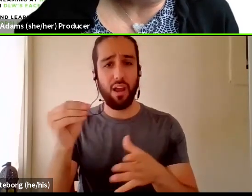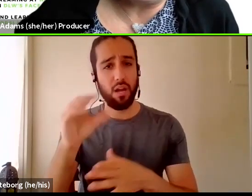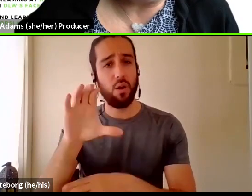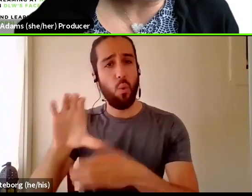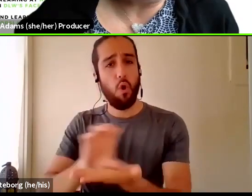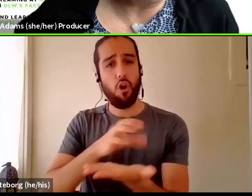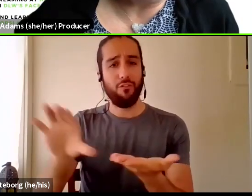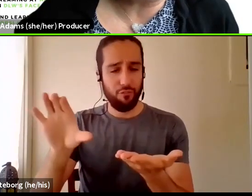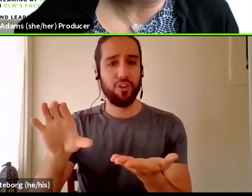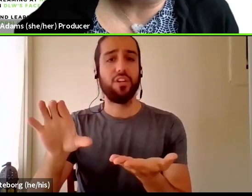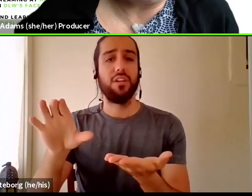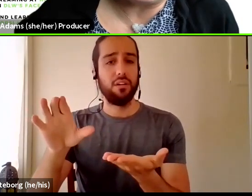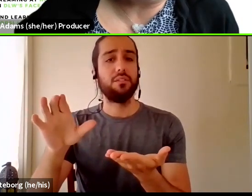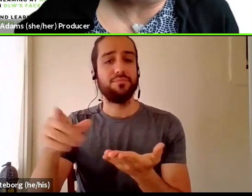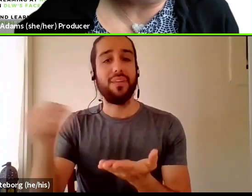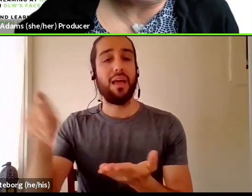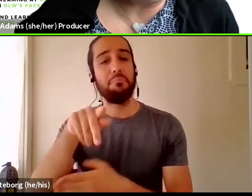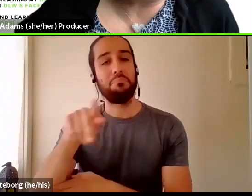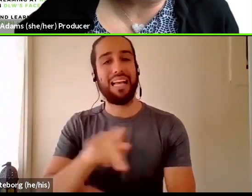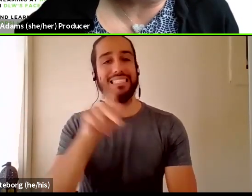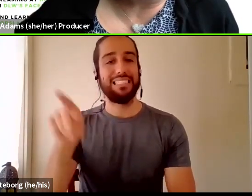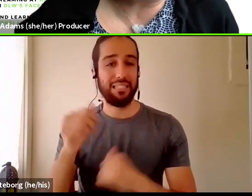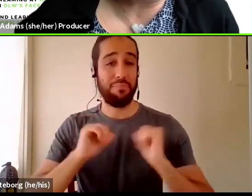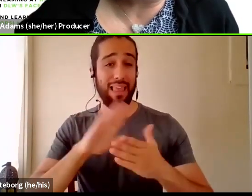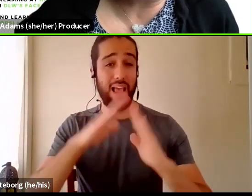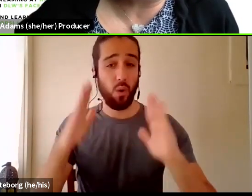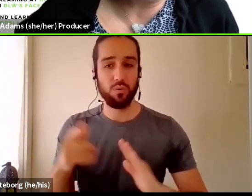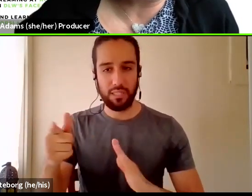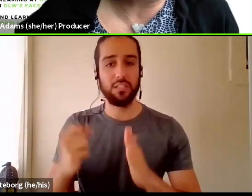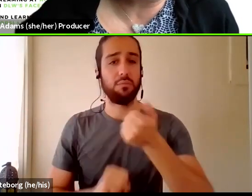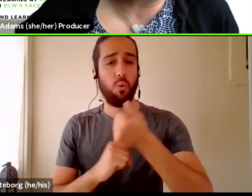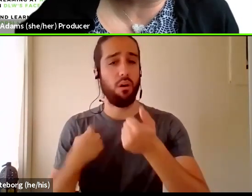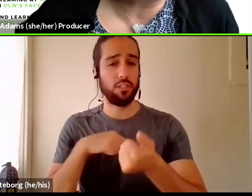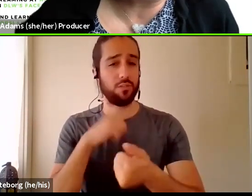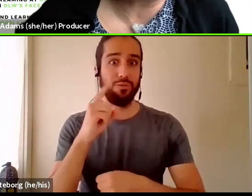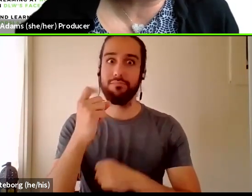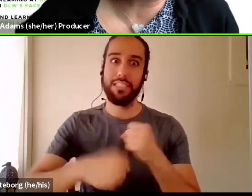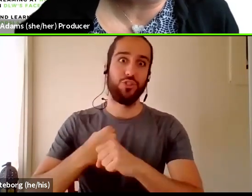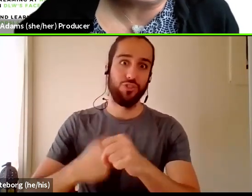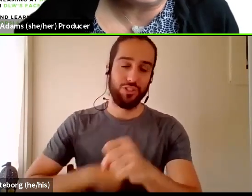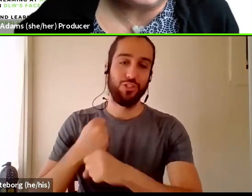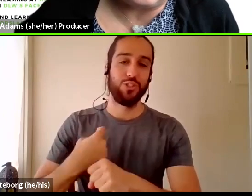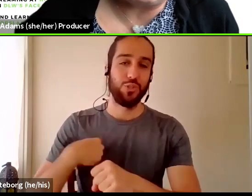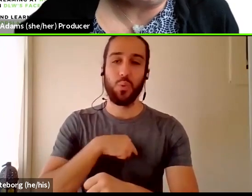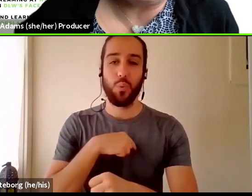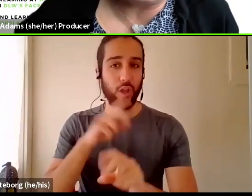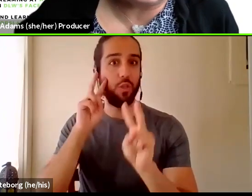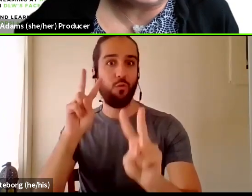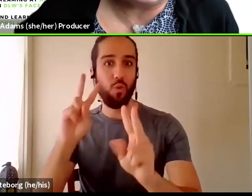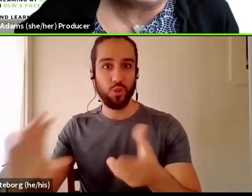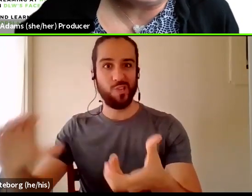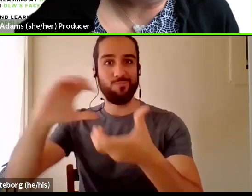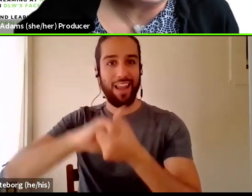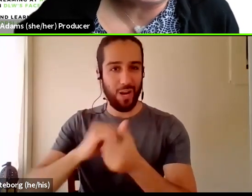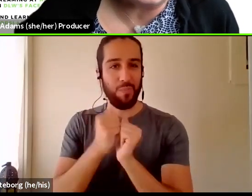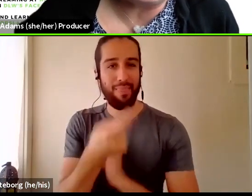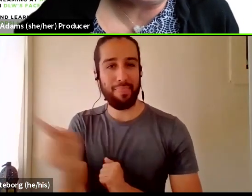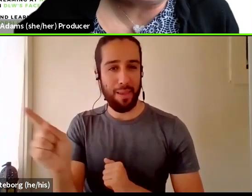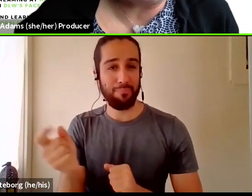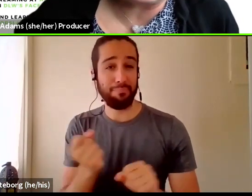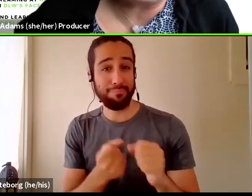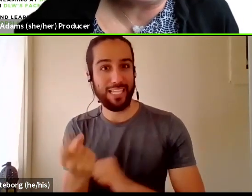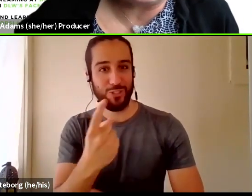Pasadena Playhouse, and Boston Court Pasadena have been supporting us for years and years, and we look forward to reuniting with them next year. We miss them,